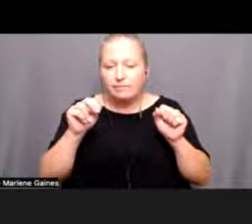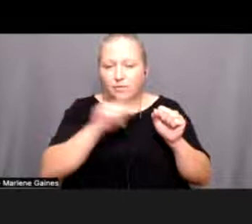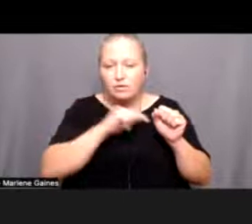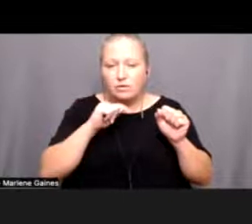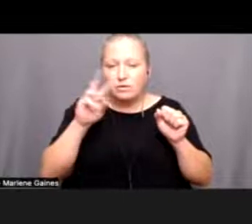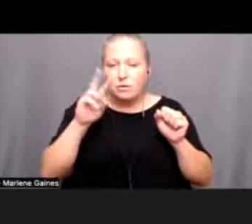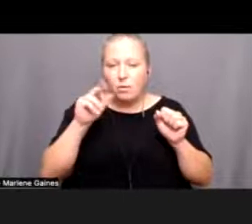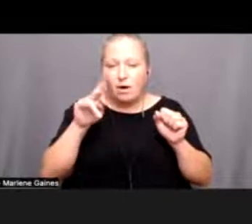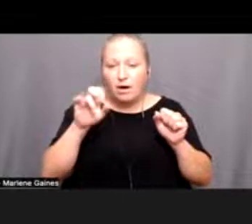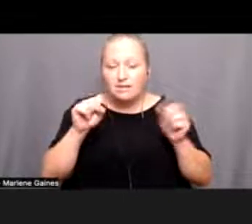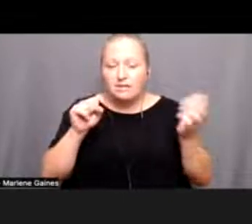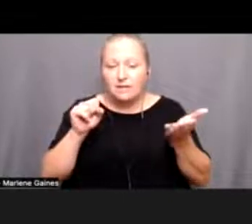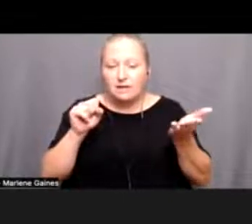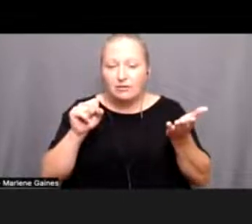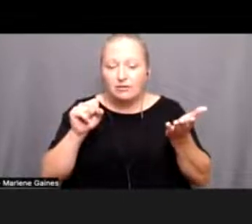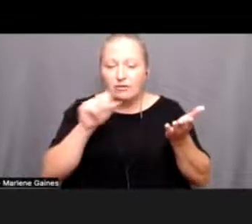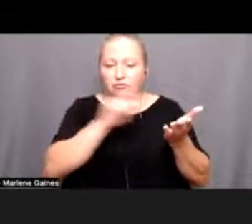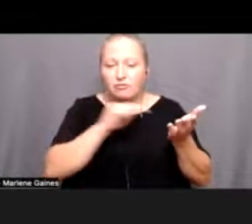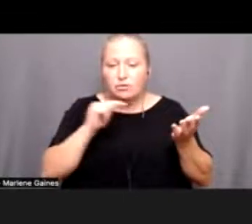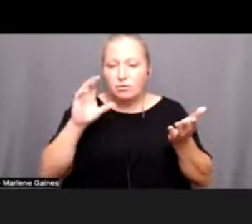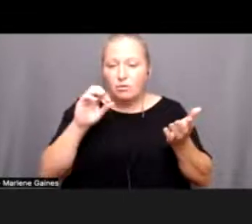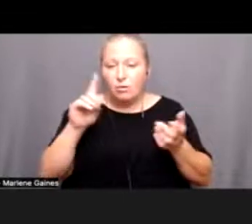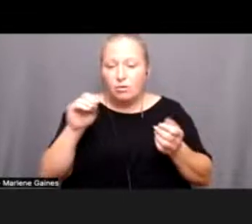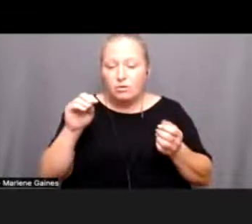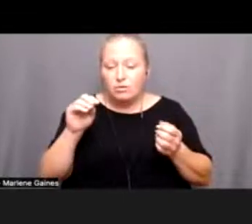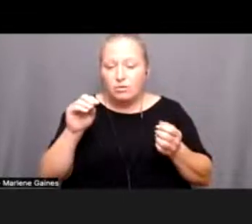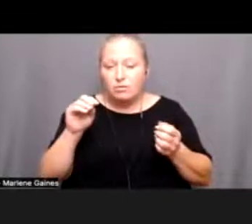Trustee Watkins. Here. Trustee Corzo.